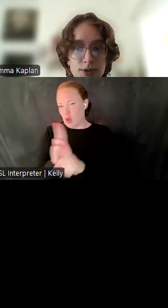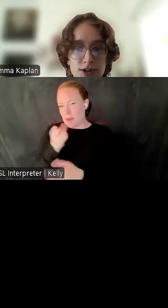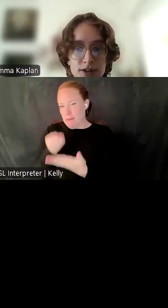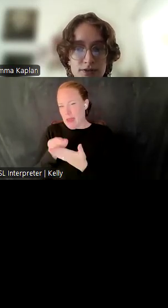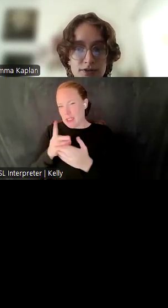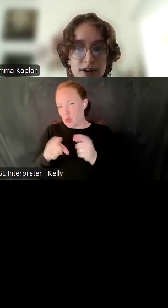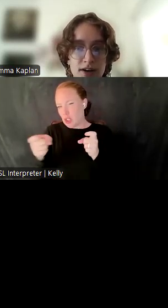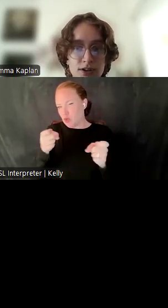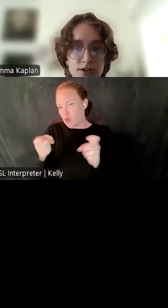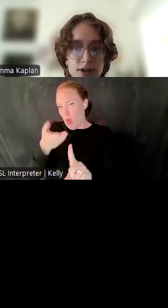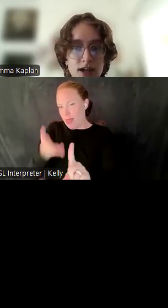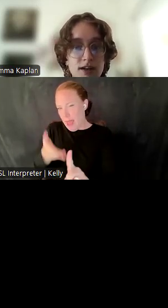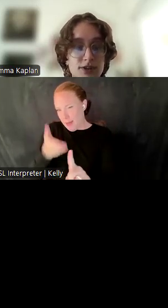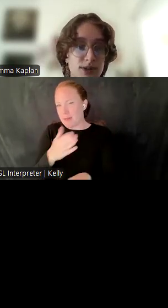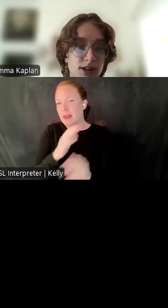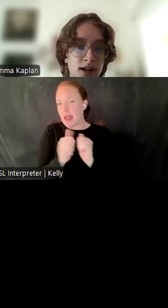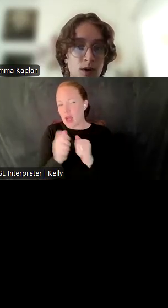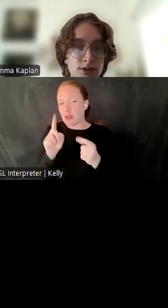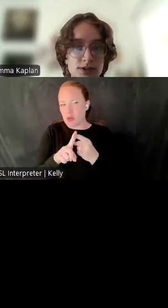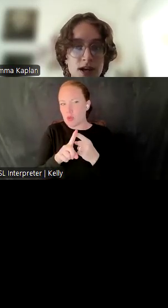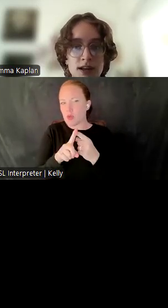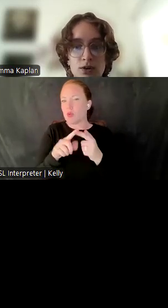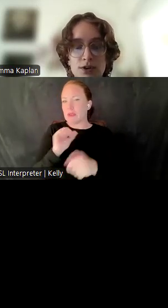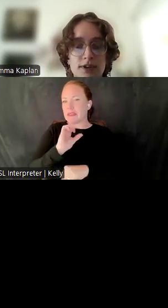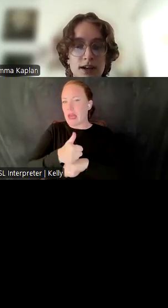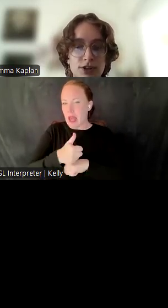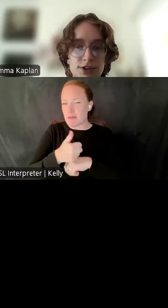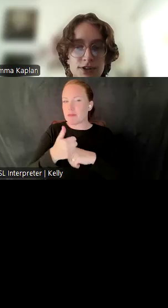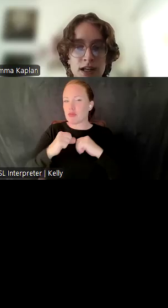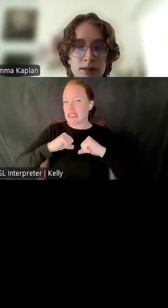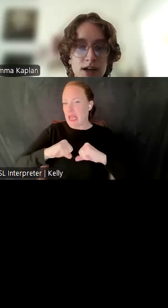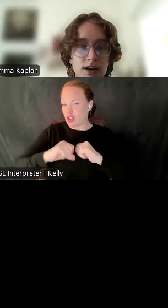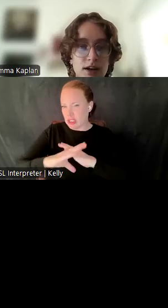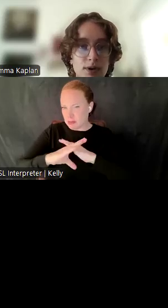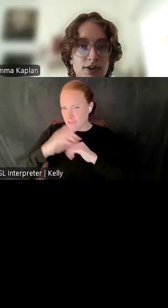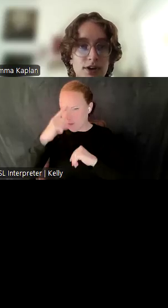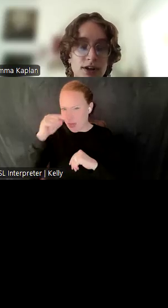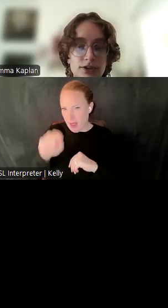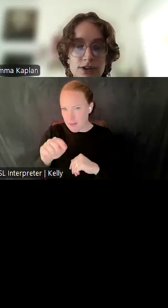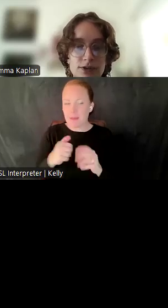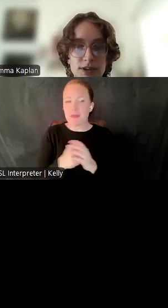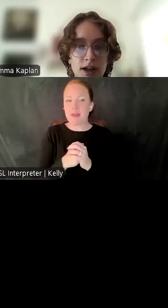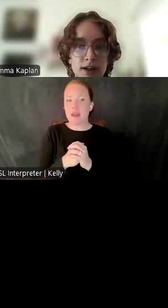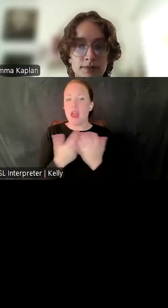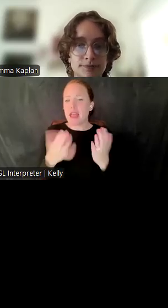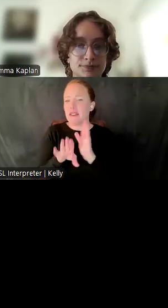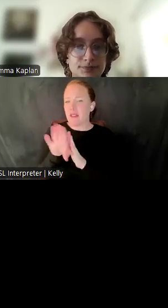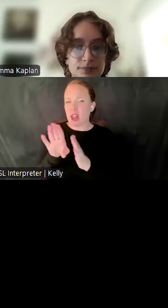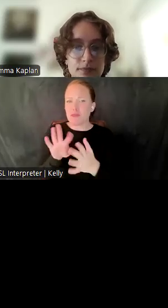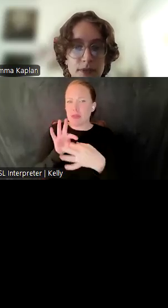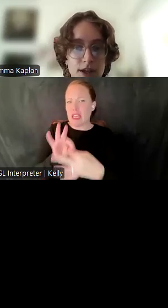and build some protective factors if that's what the client wants, and then cultivate a trusting dynamic within our agencies with the